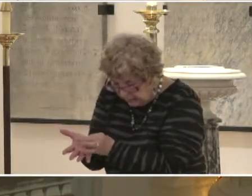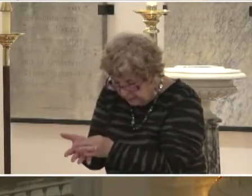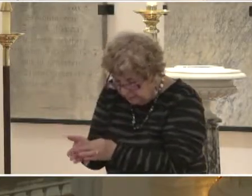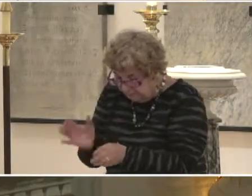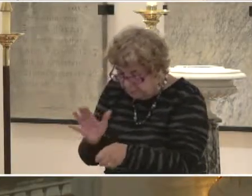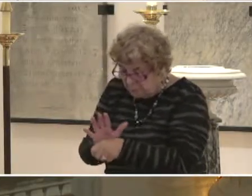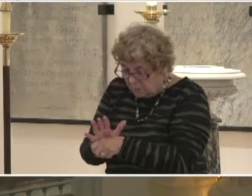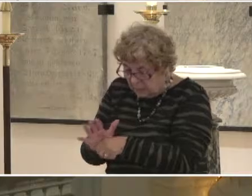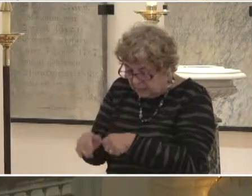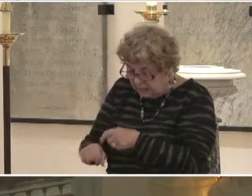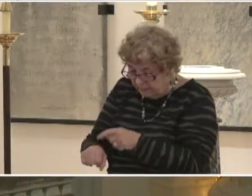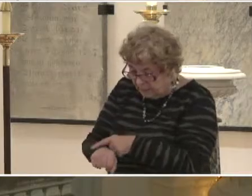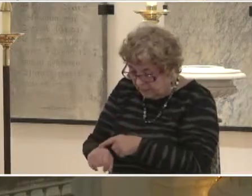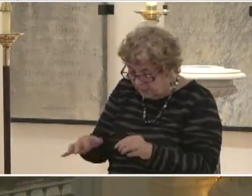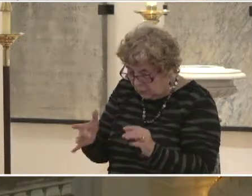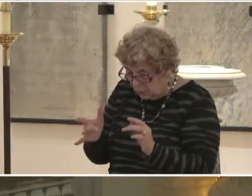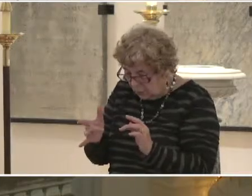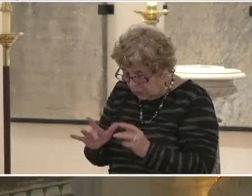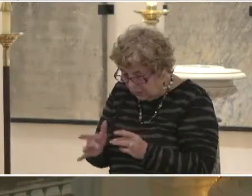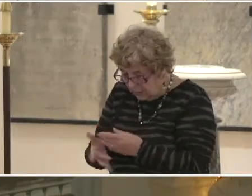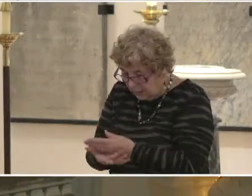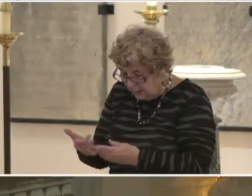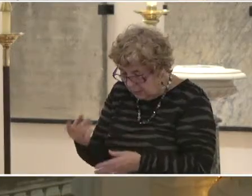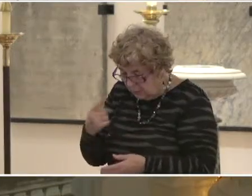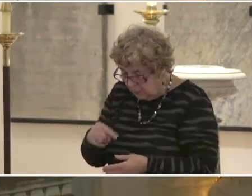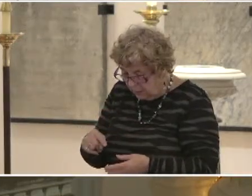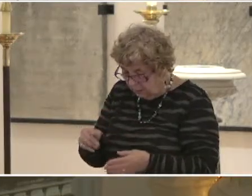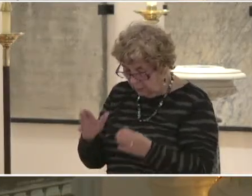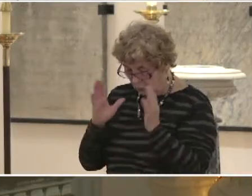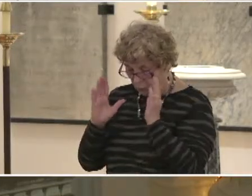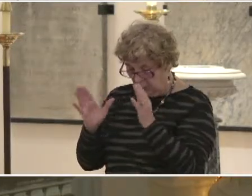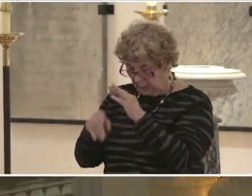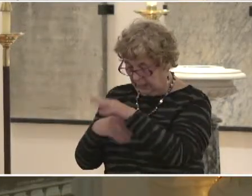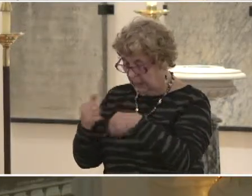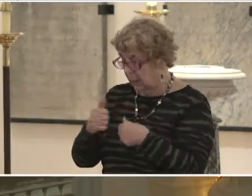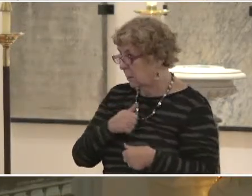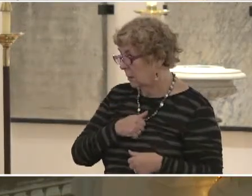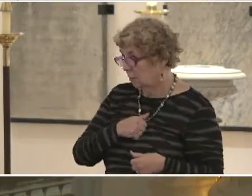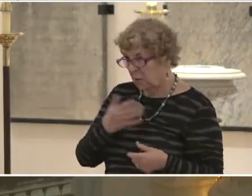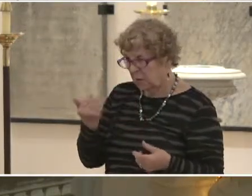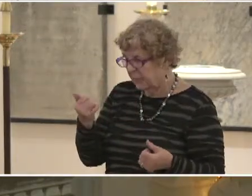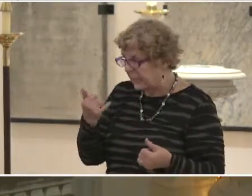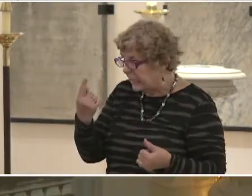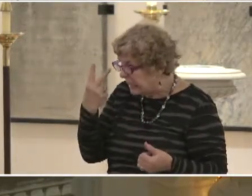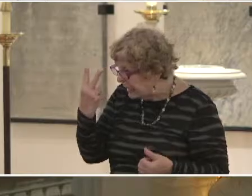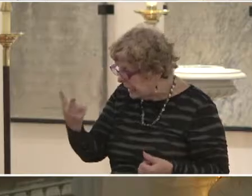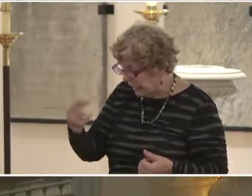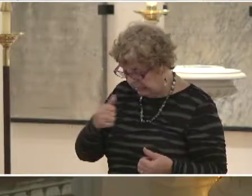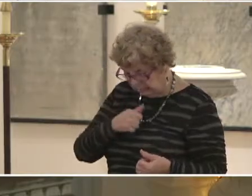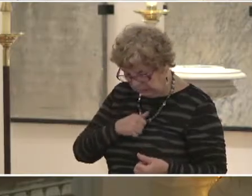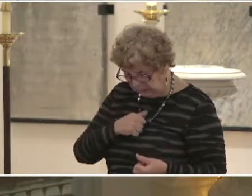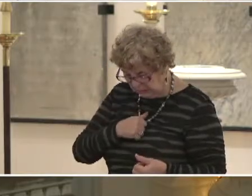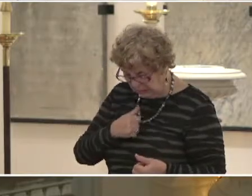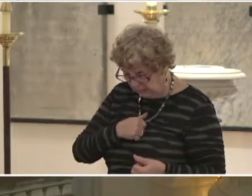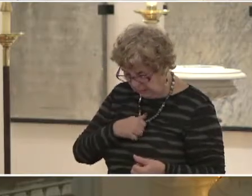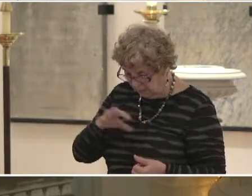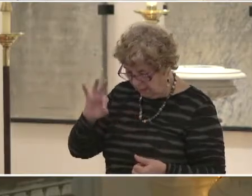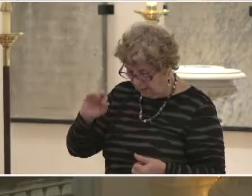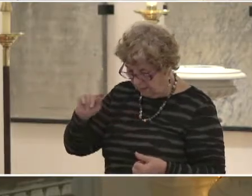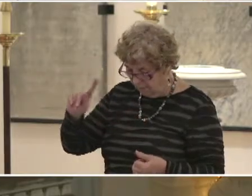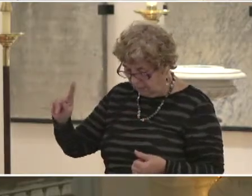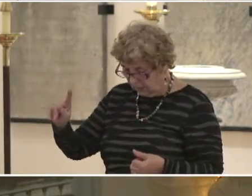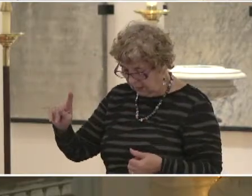Maybe faith is a grieving widow finally going out to lunch with her friends.